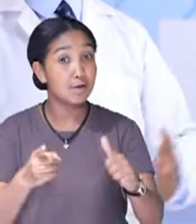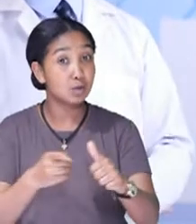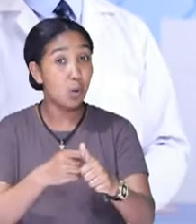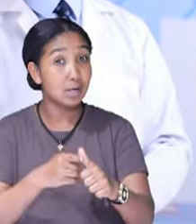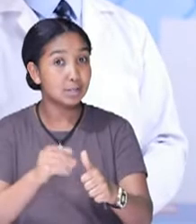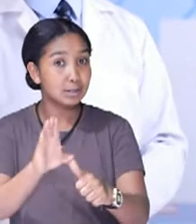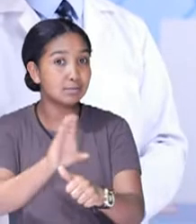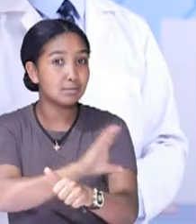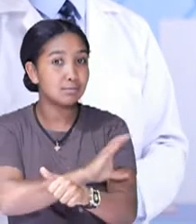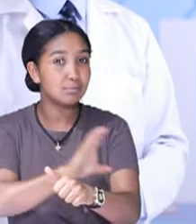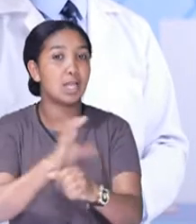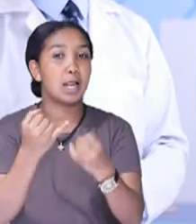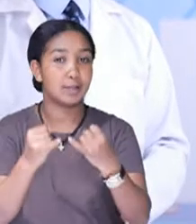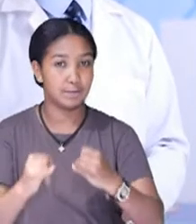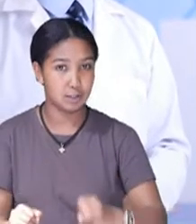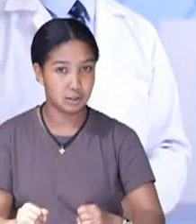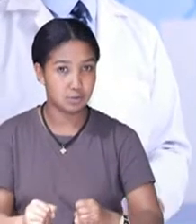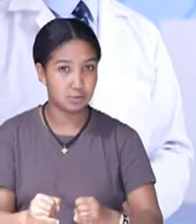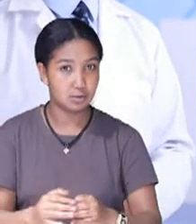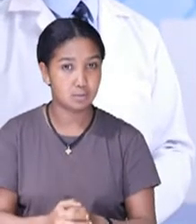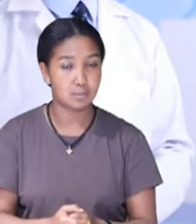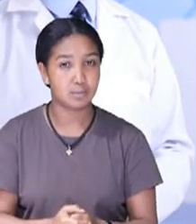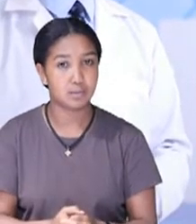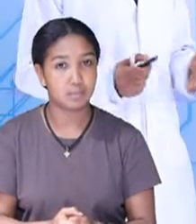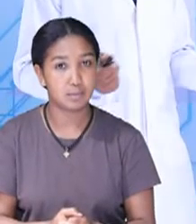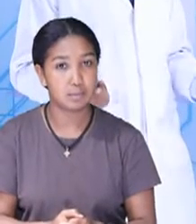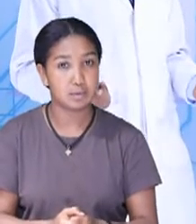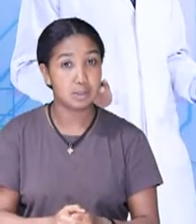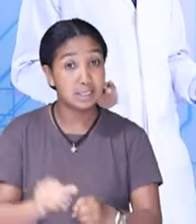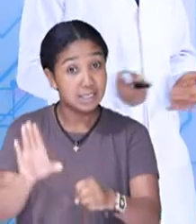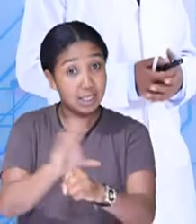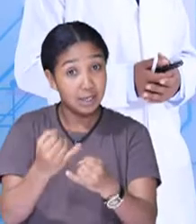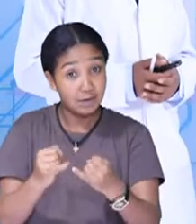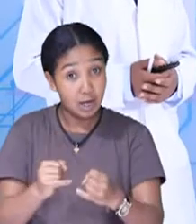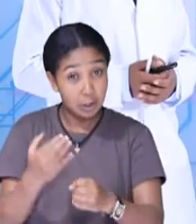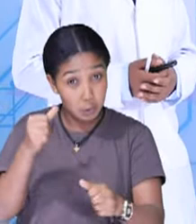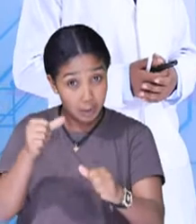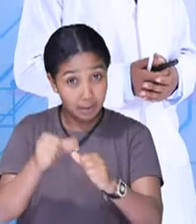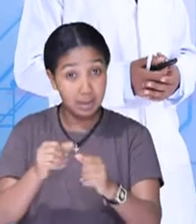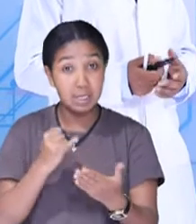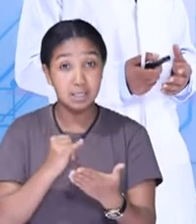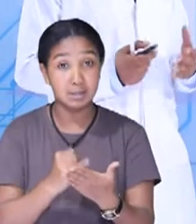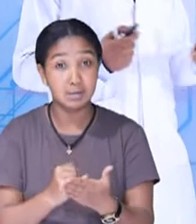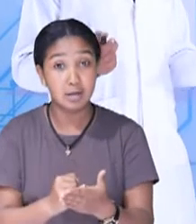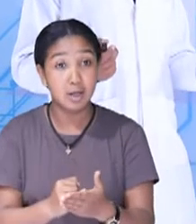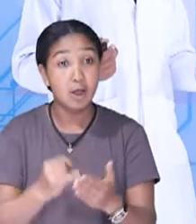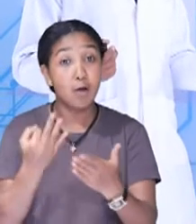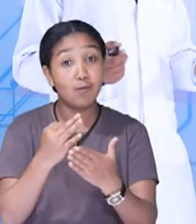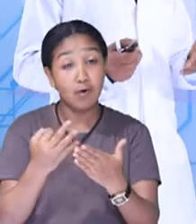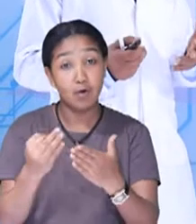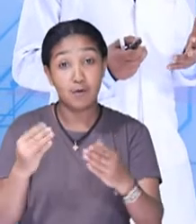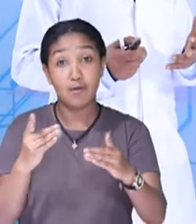Meiosis is one of the reasons for evolution to occur. Meiosis, as you remember, is a